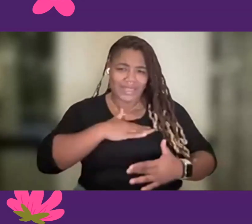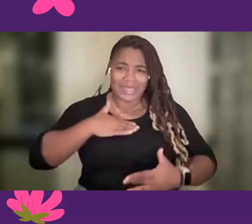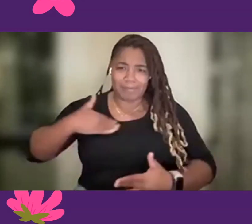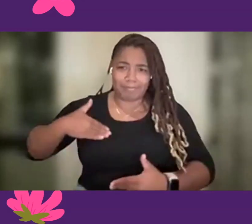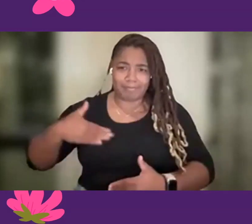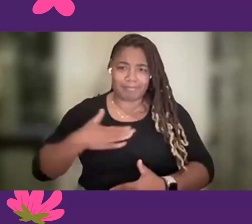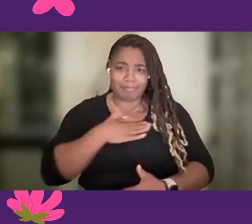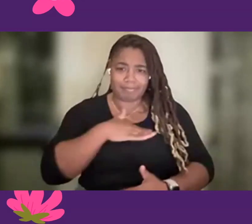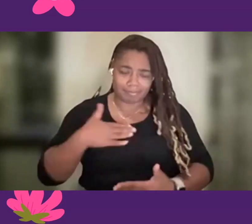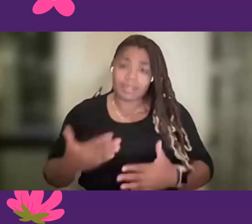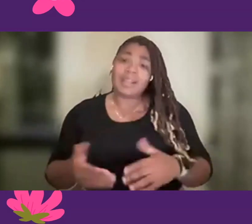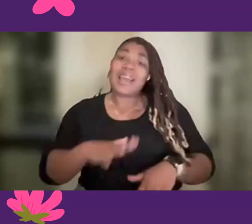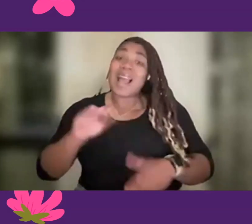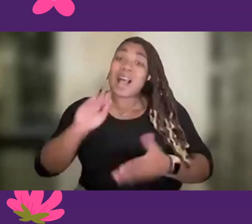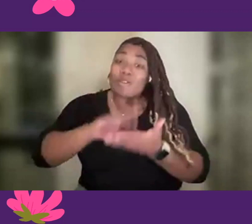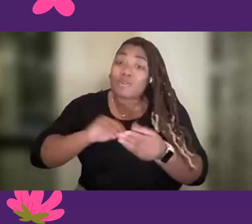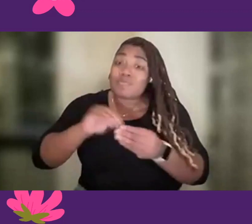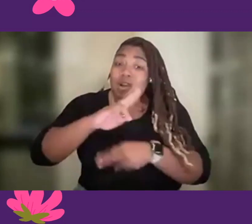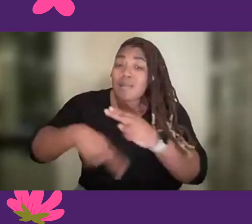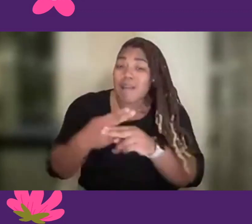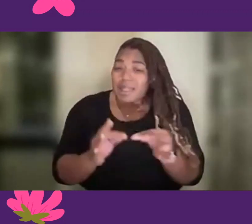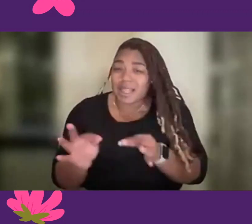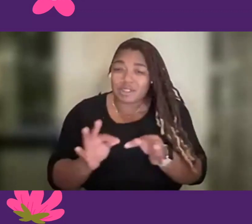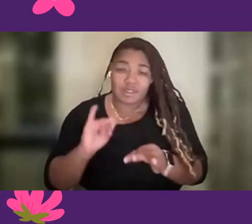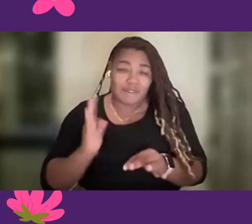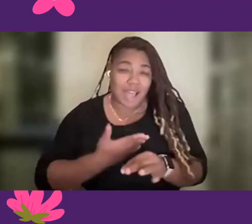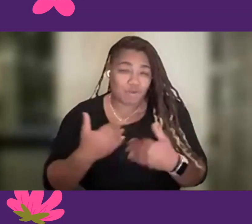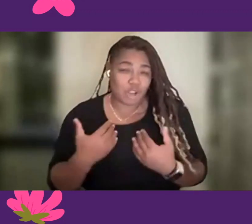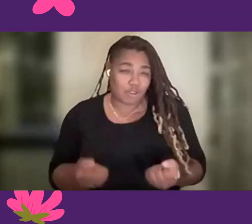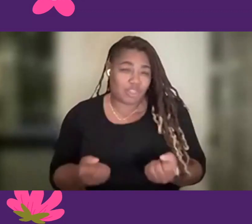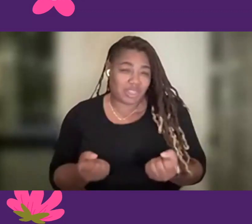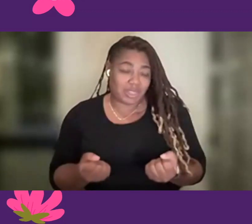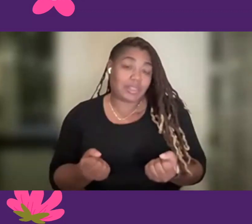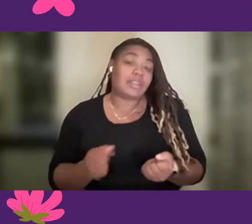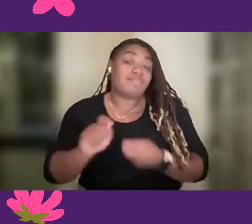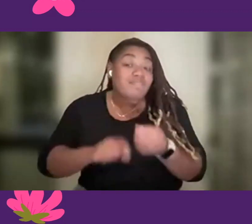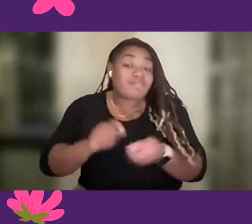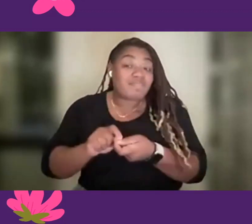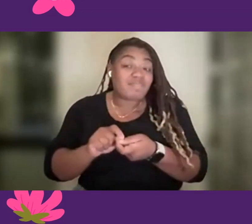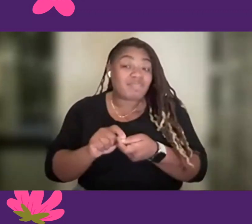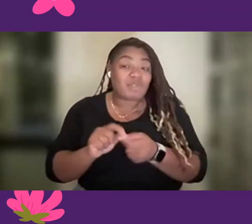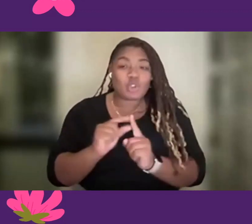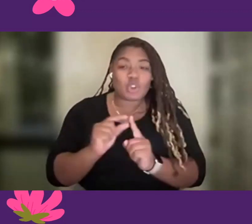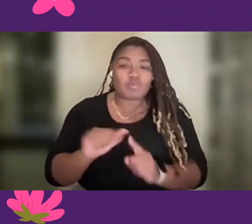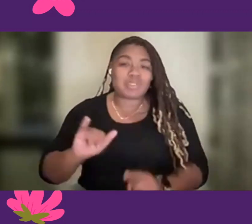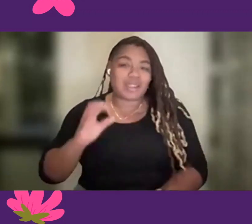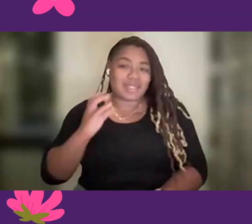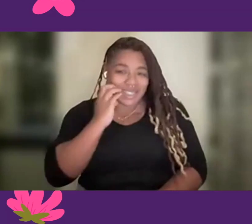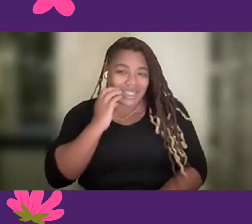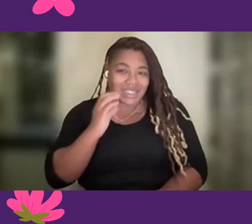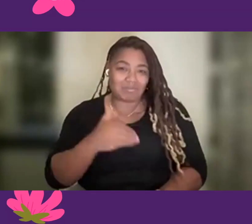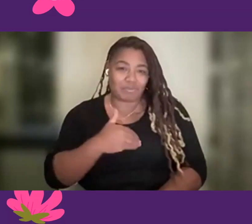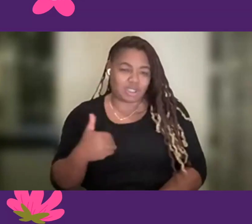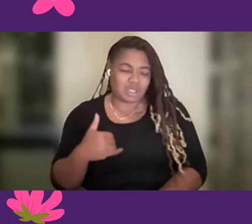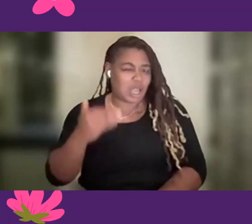learning more about the definitions of our health, particularly terms like dense breast. And I know this was